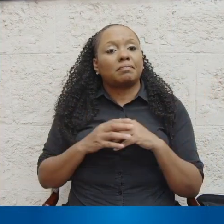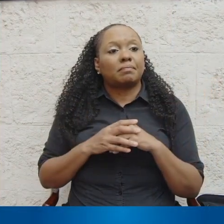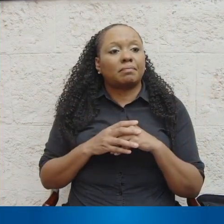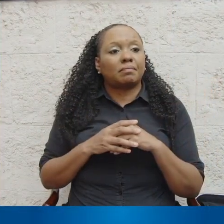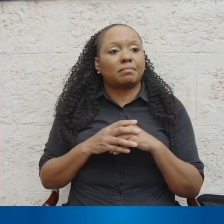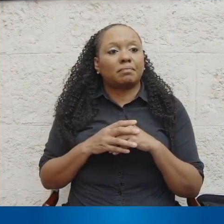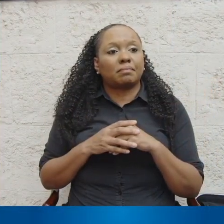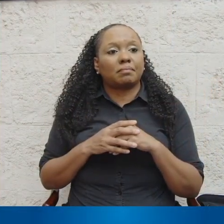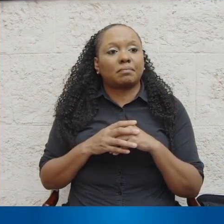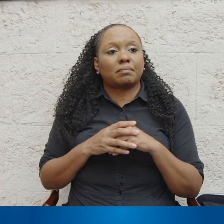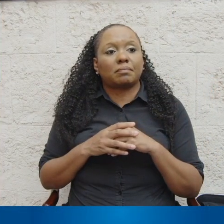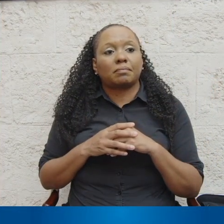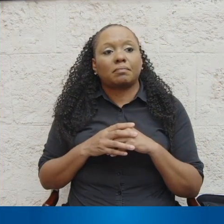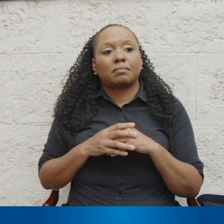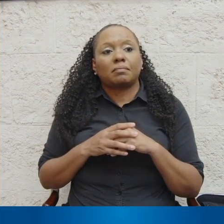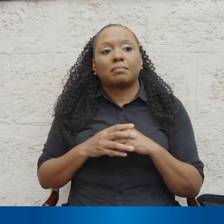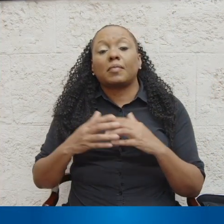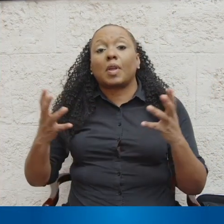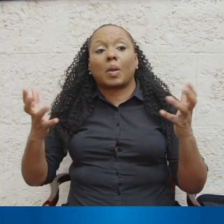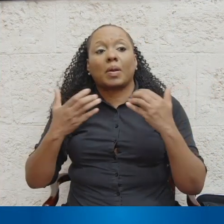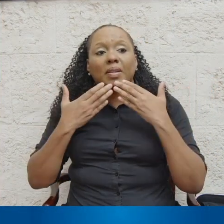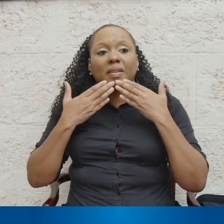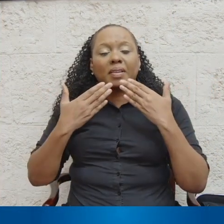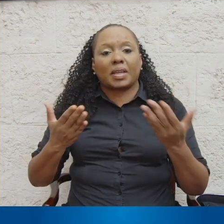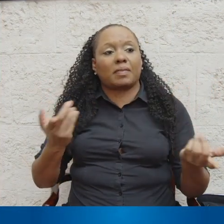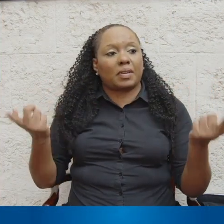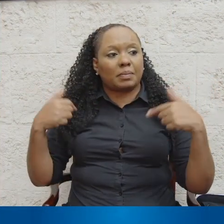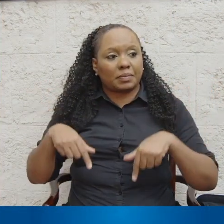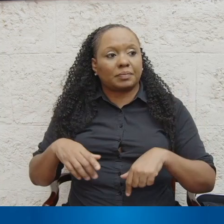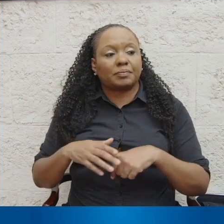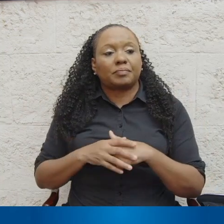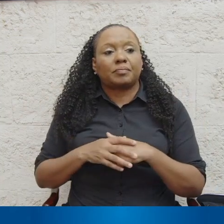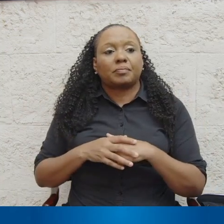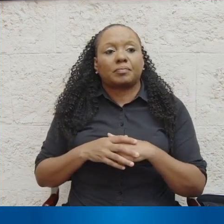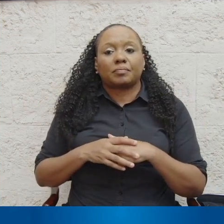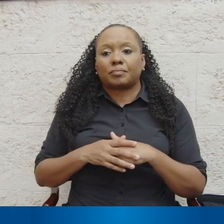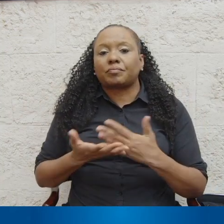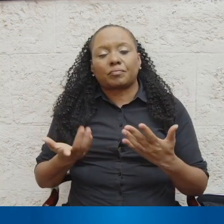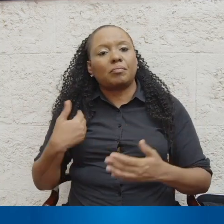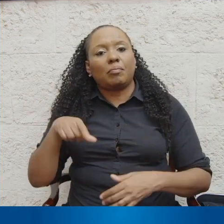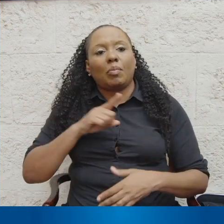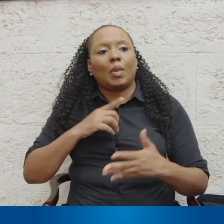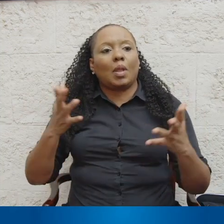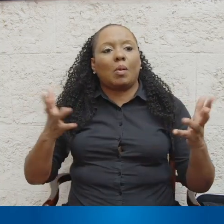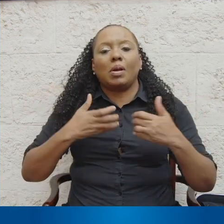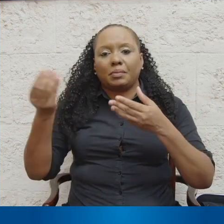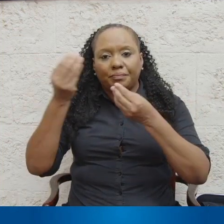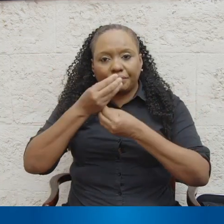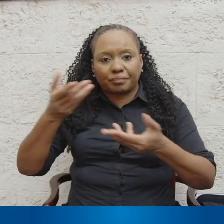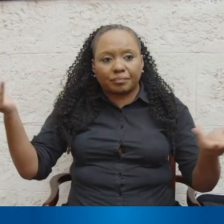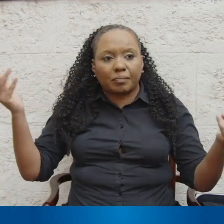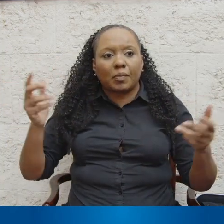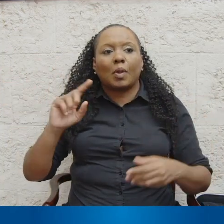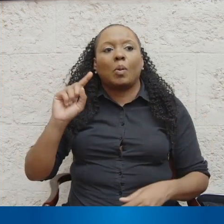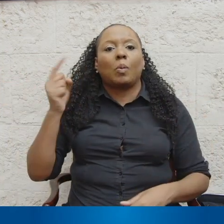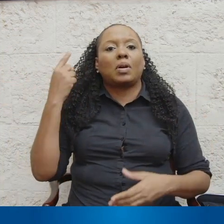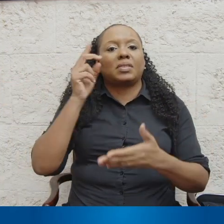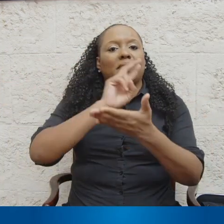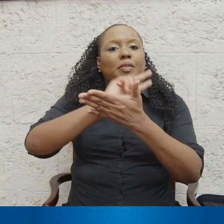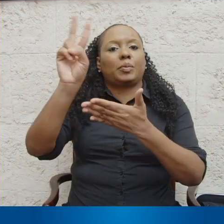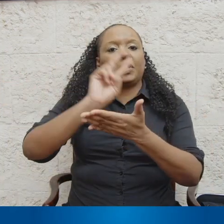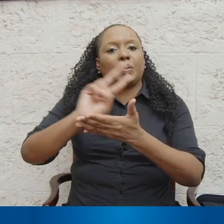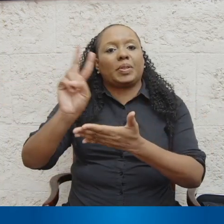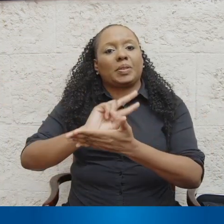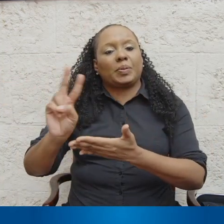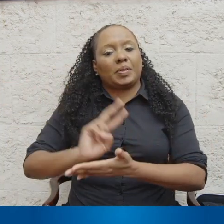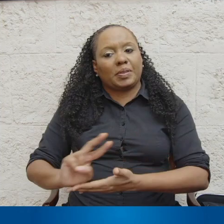No, I just want to thank you for coming. As I said, we have a commitment to try to brief you at least once every 2 weeks.